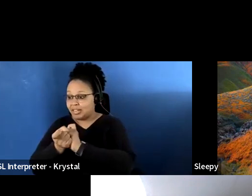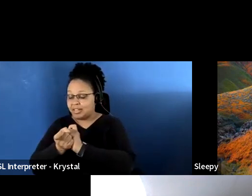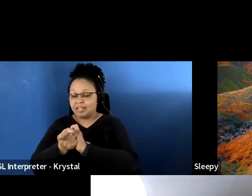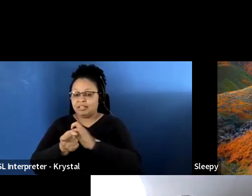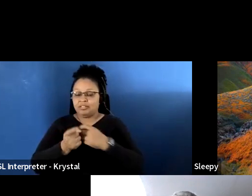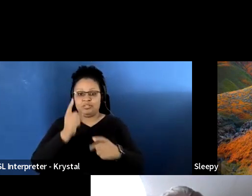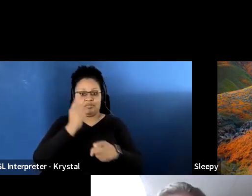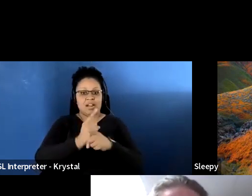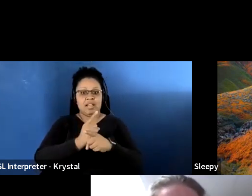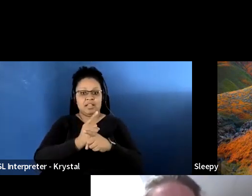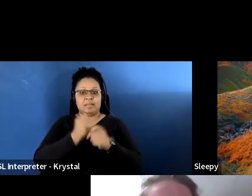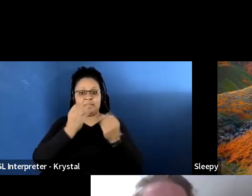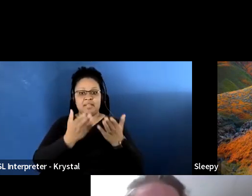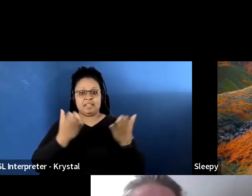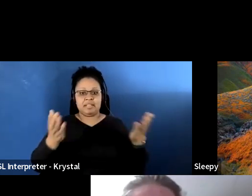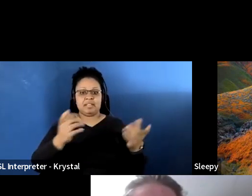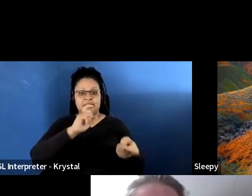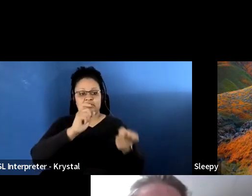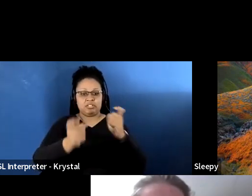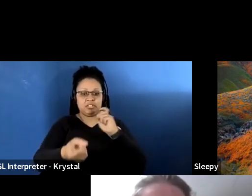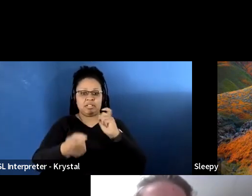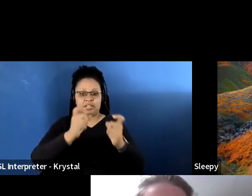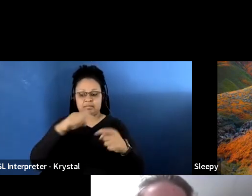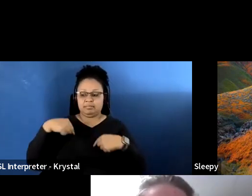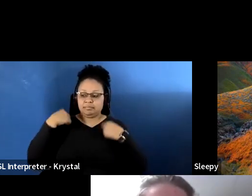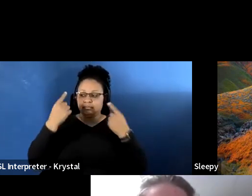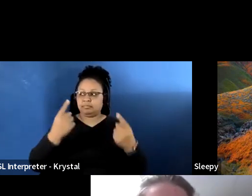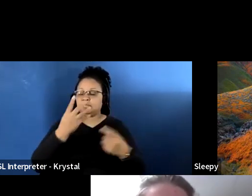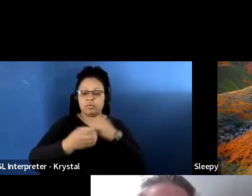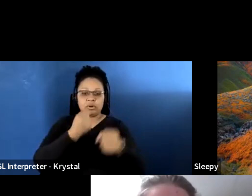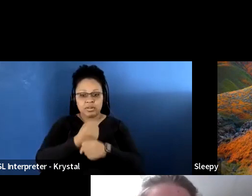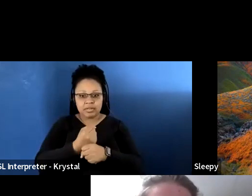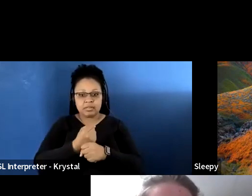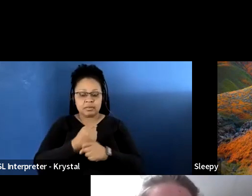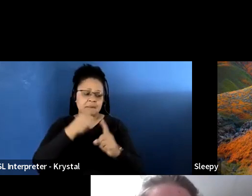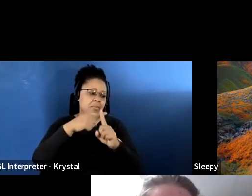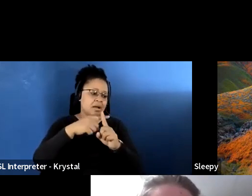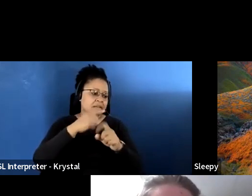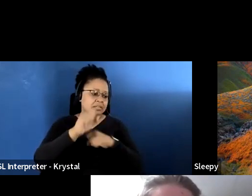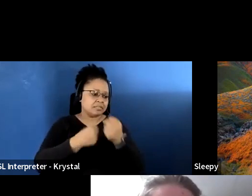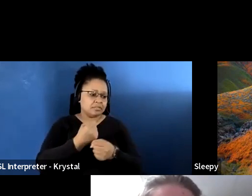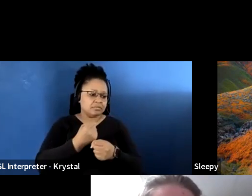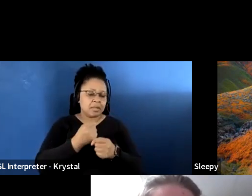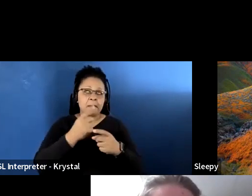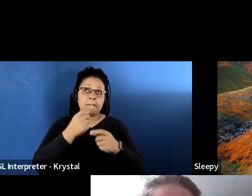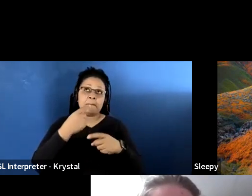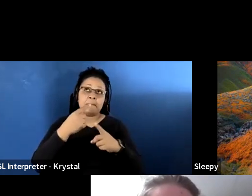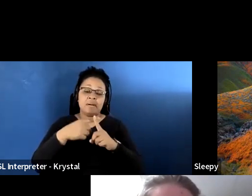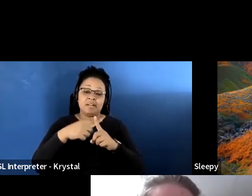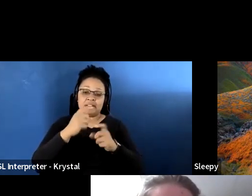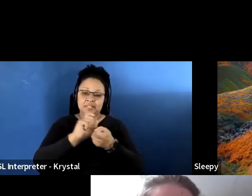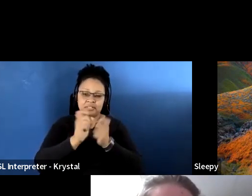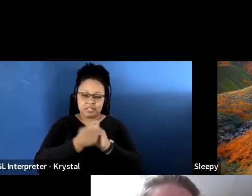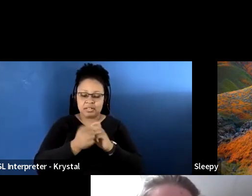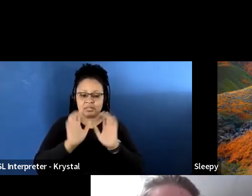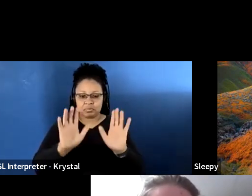has really changed over the last 4 years, I would say. And it's positive change. So, but it's a learning curve, and